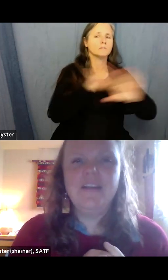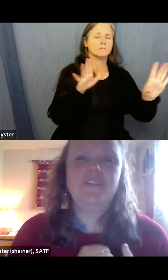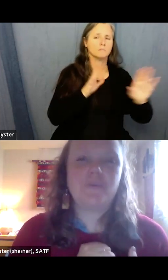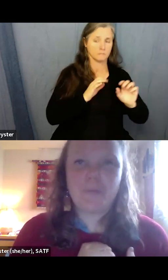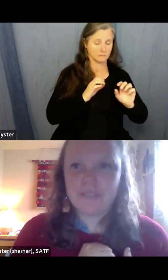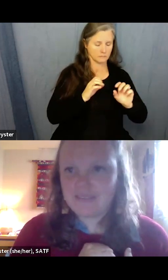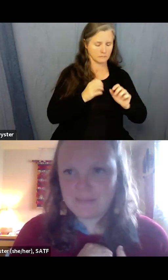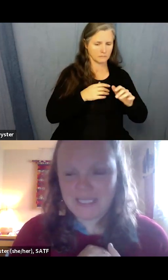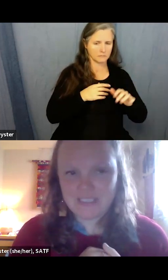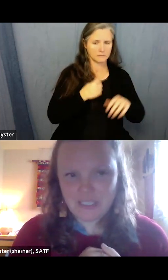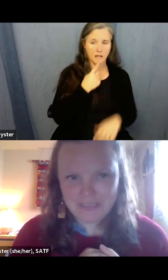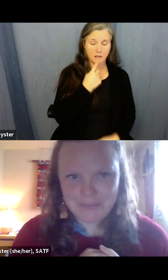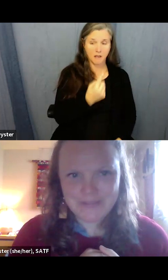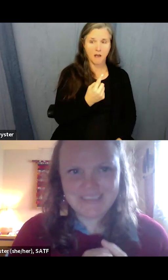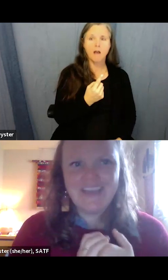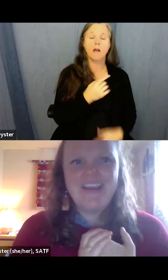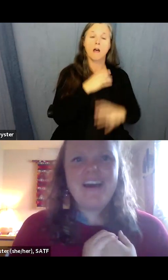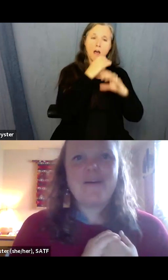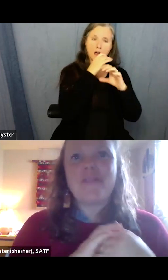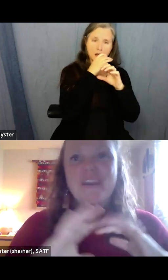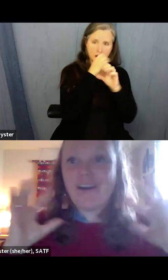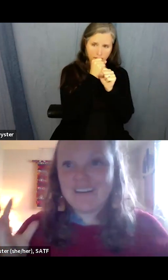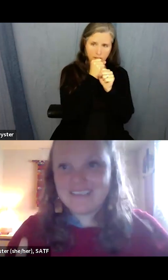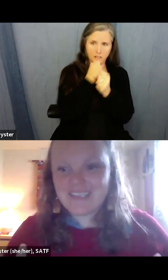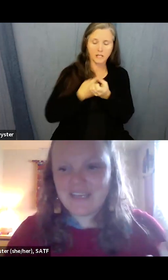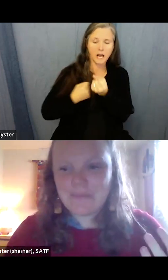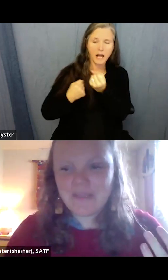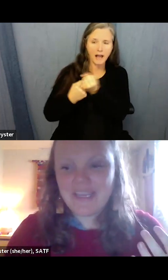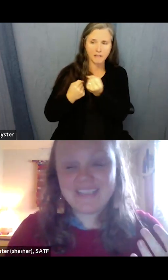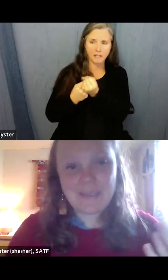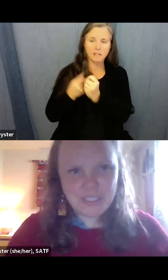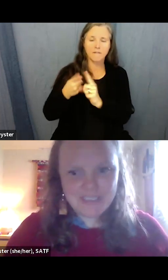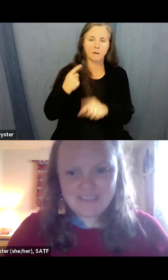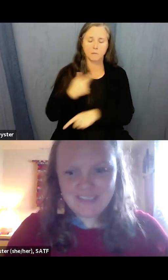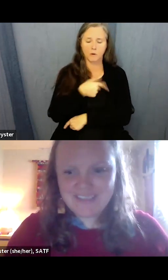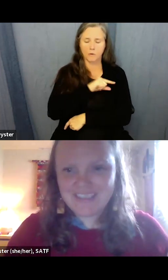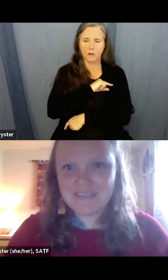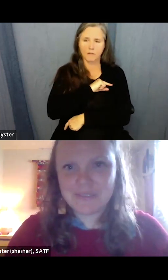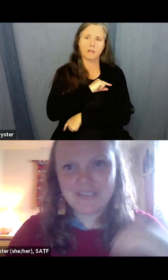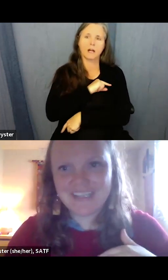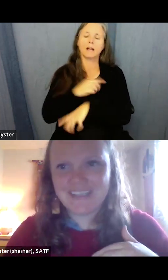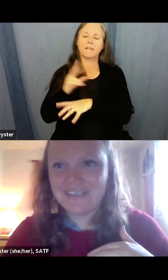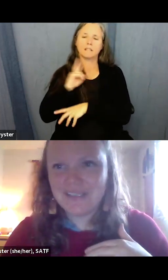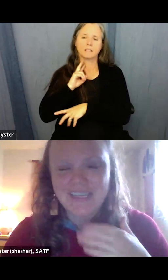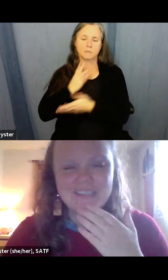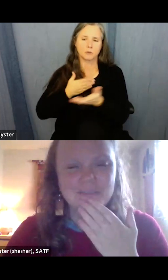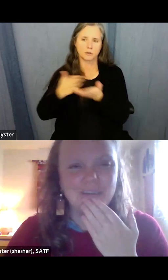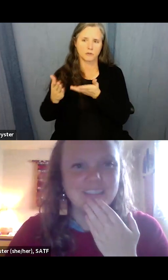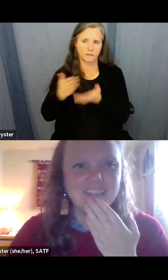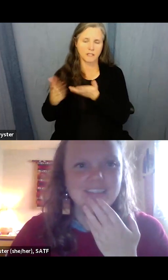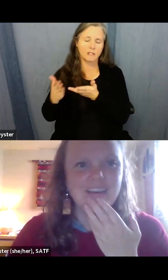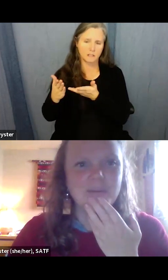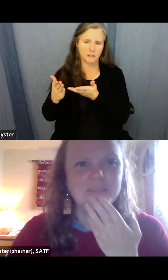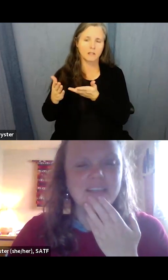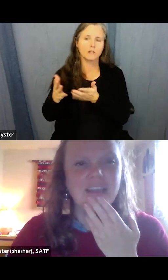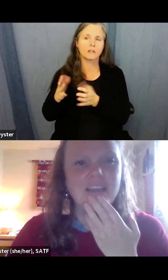law to report suspected child abuse. There are some exceptions to this, which I'll kind of get to on